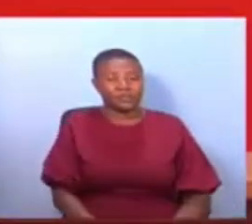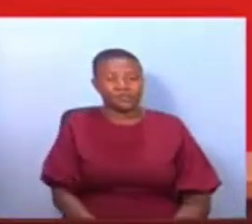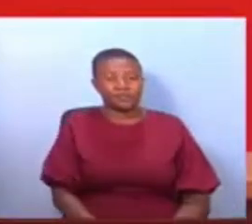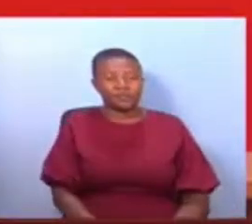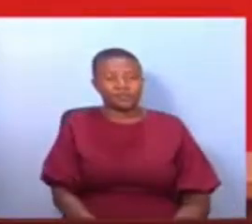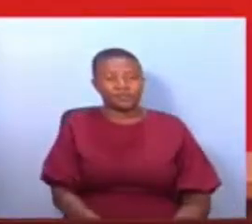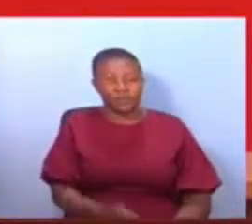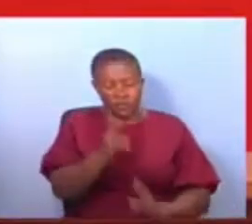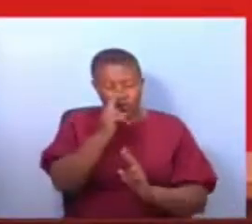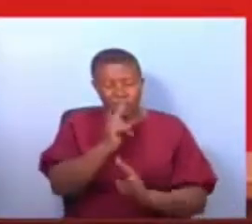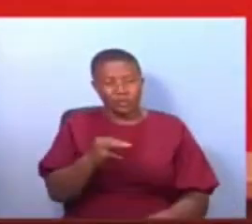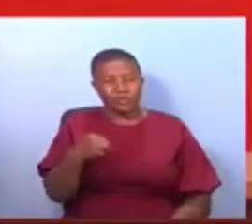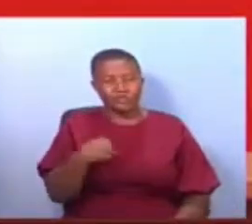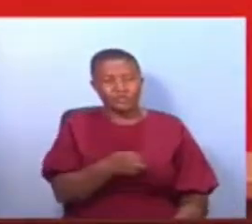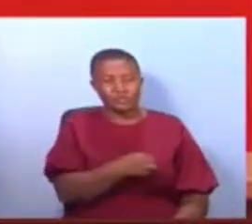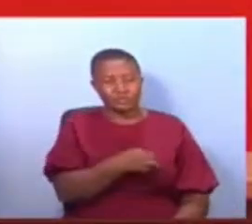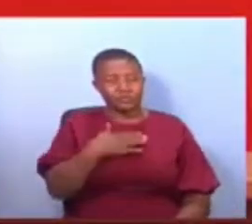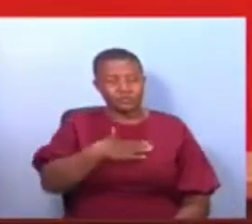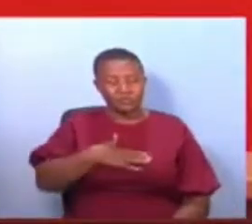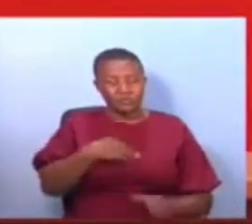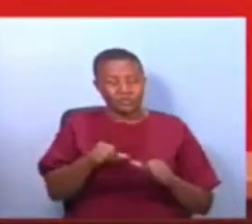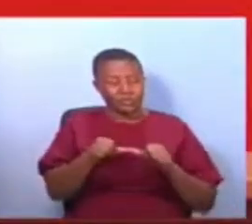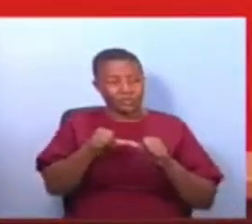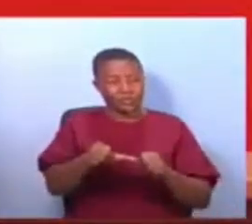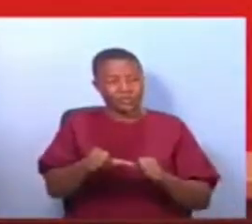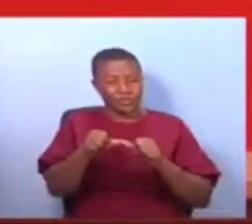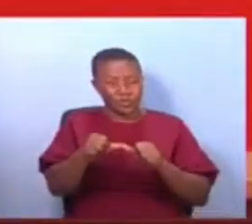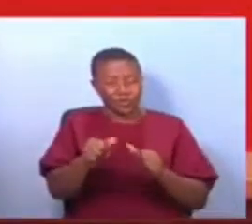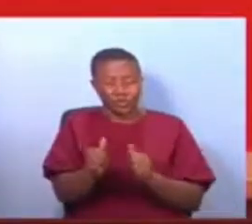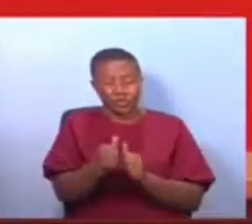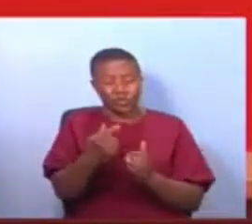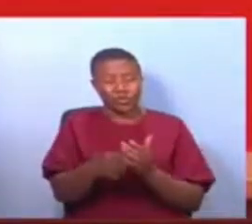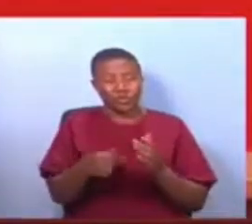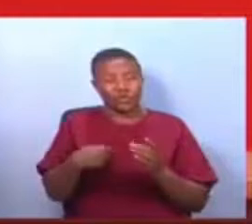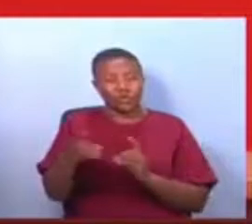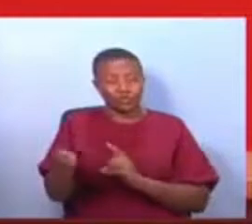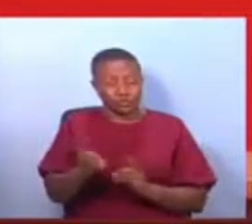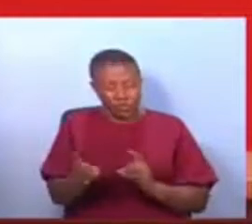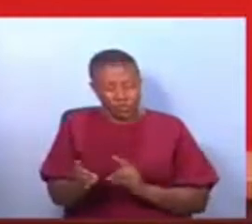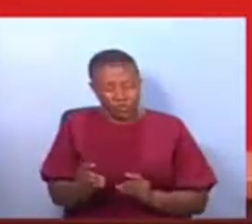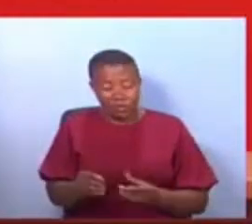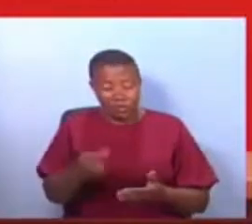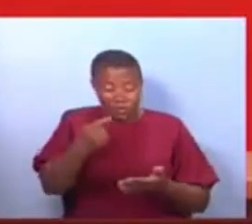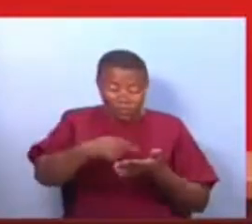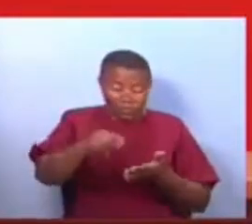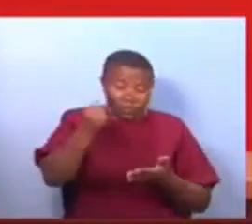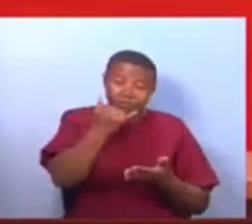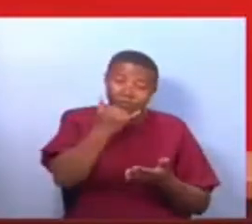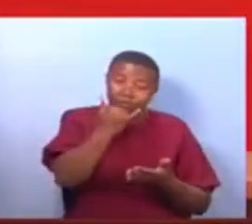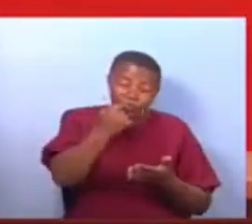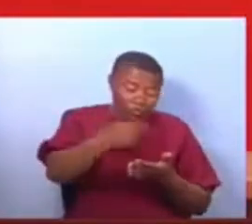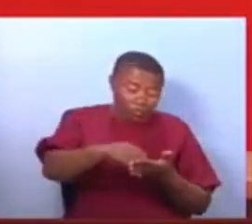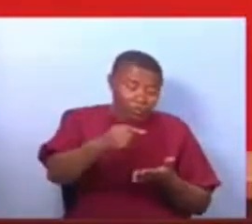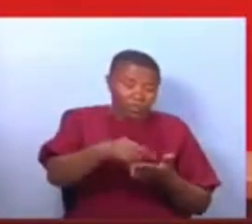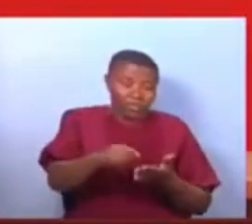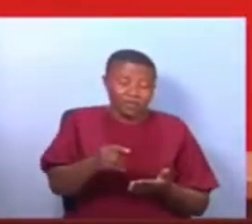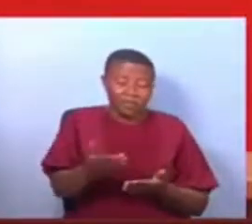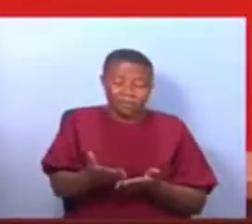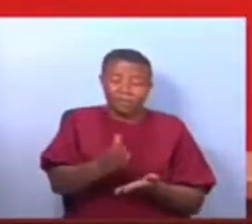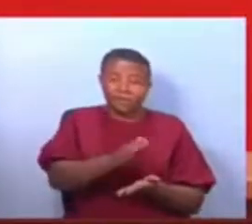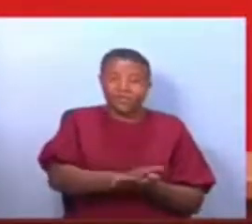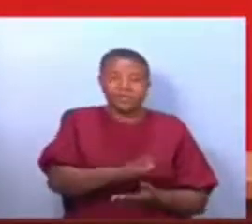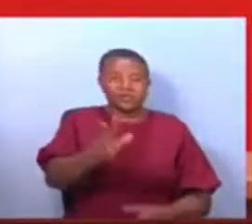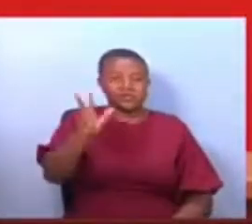Honourable members, let's proceed with the business at hand. Correction of votes and proceedings. Page